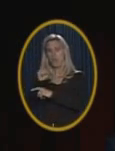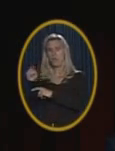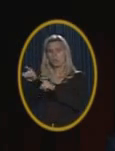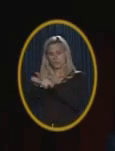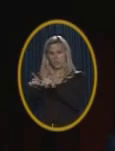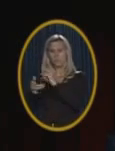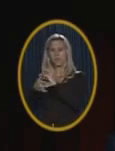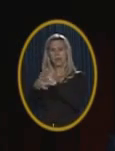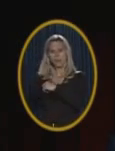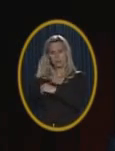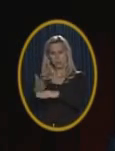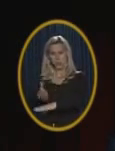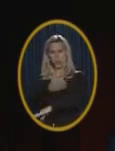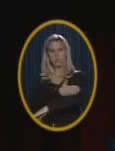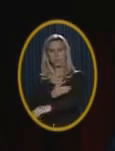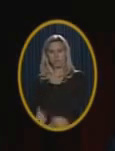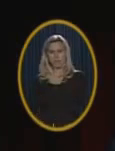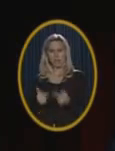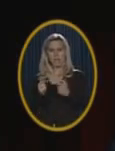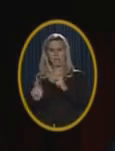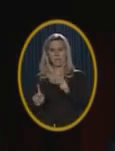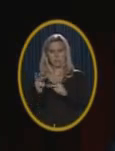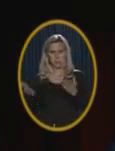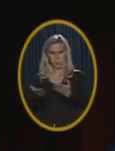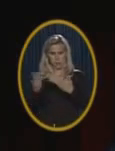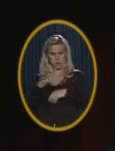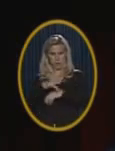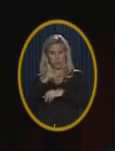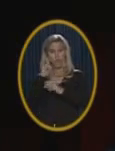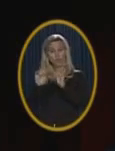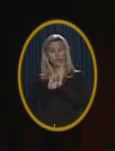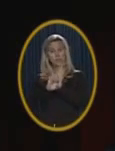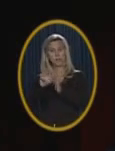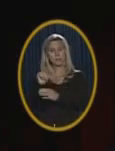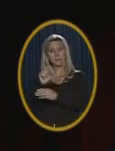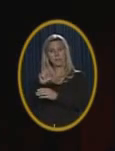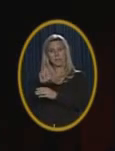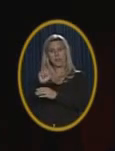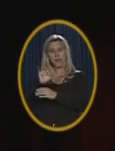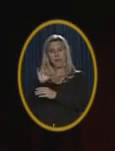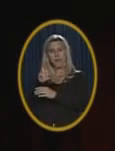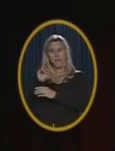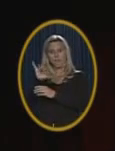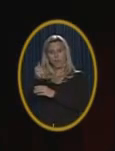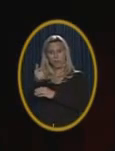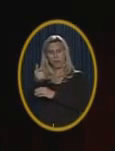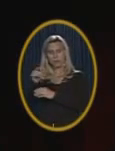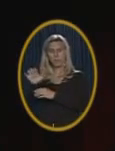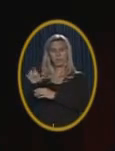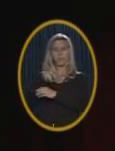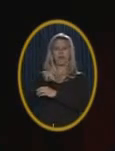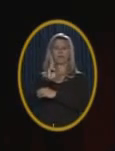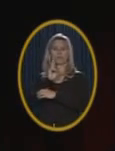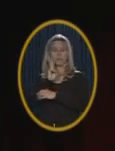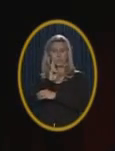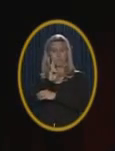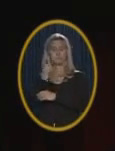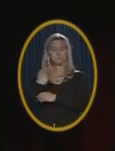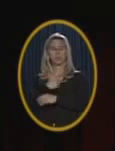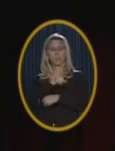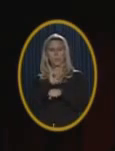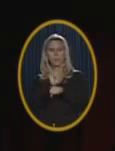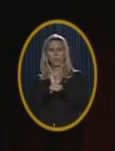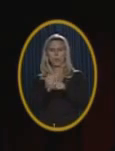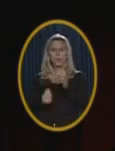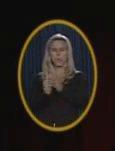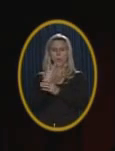that will improve the life of people on this planet. For example, terraforming. Back in Houston, we've worked growing